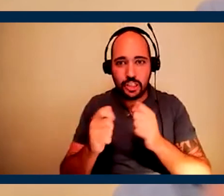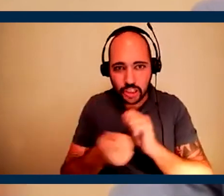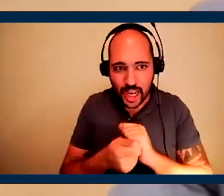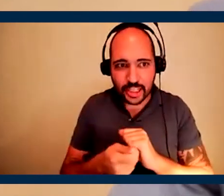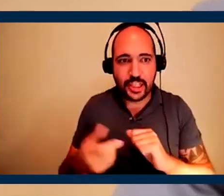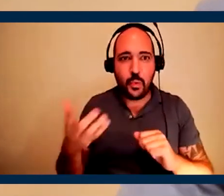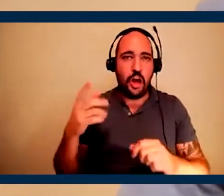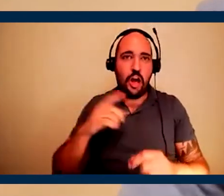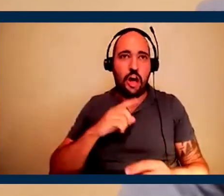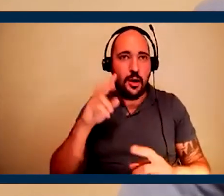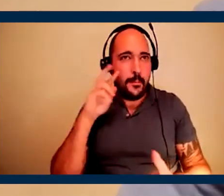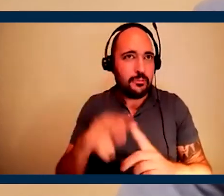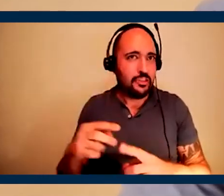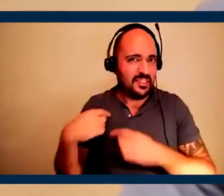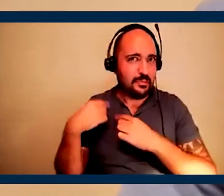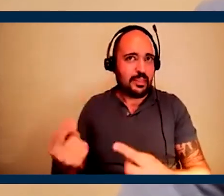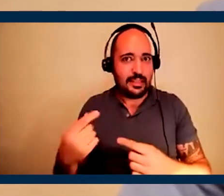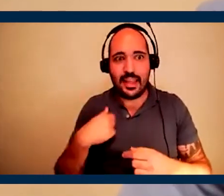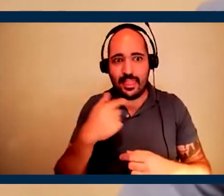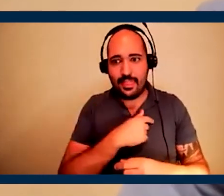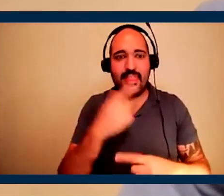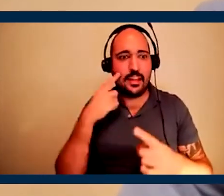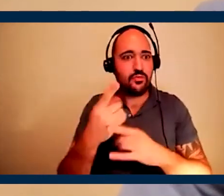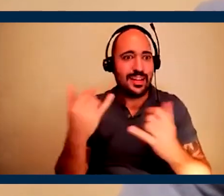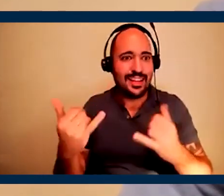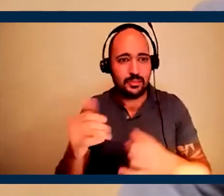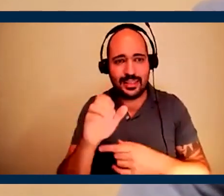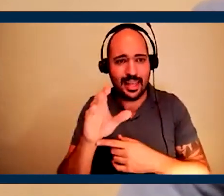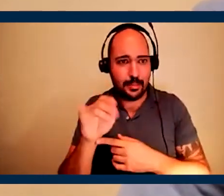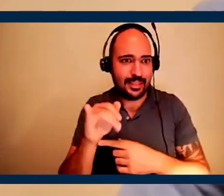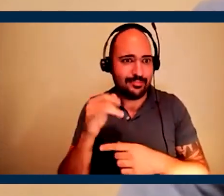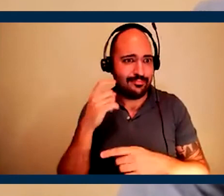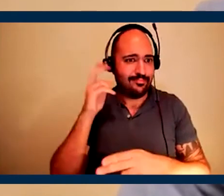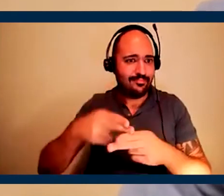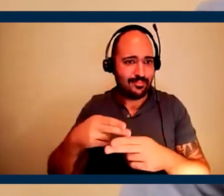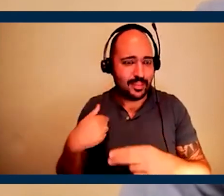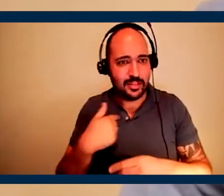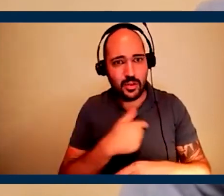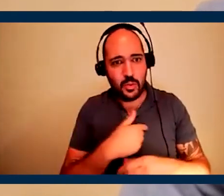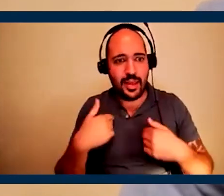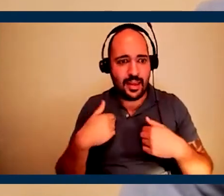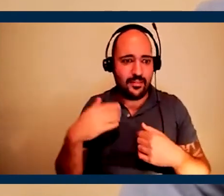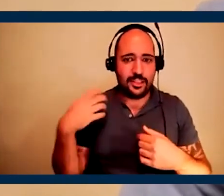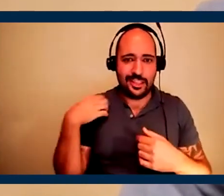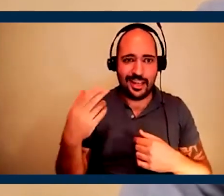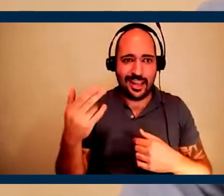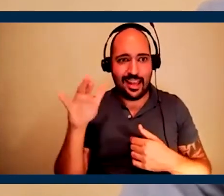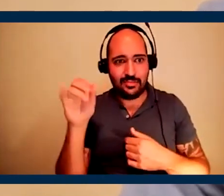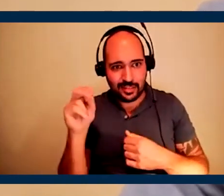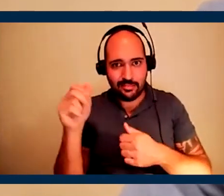will continue to be. I think right now, as Ebony said earlier, right now we have Chair Harrison at the top. We have Vice